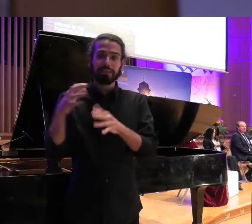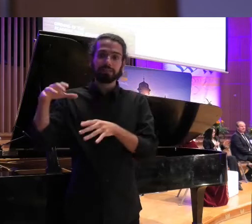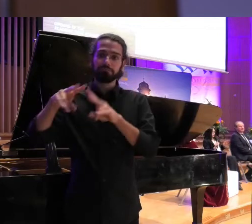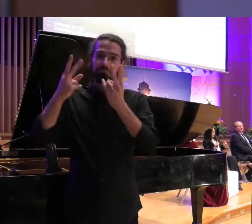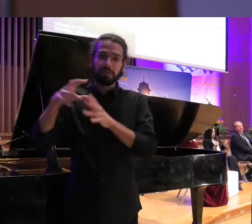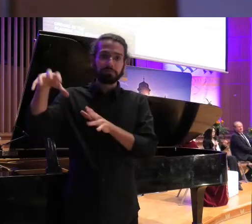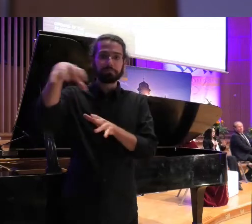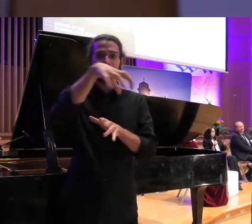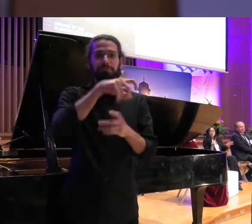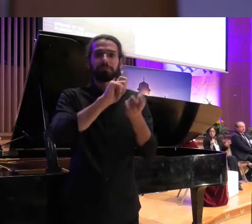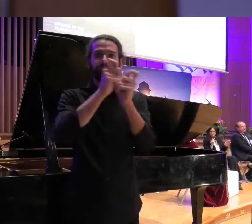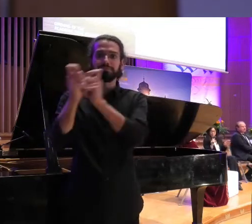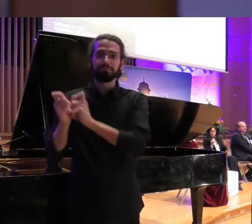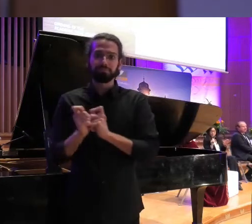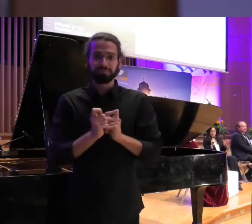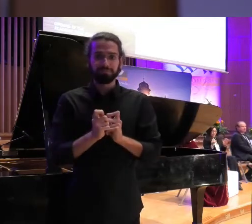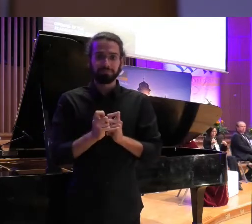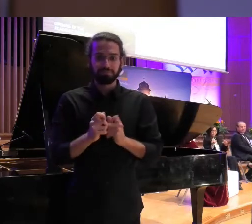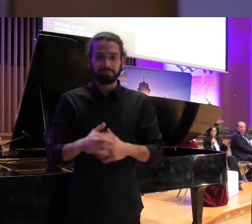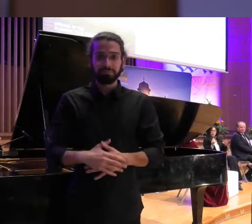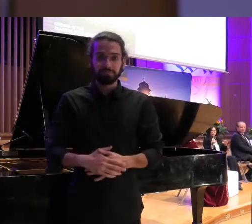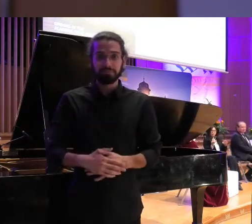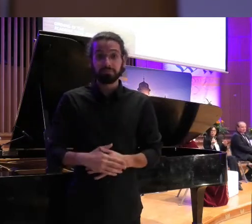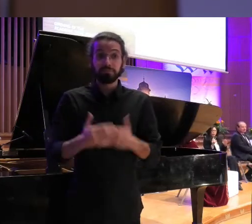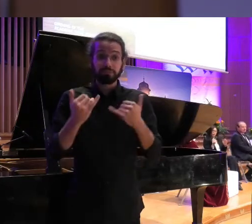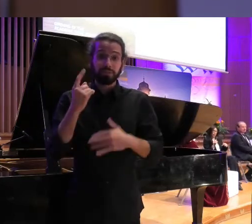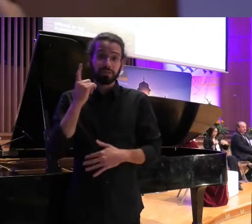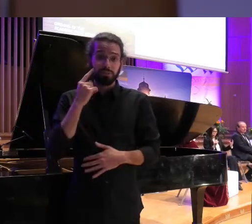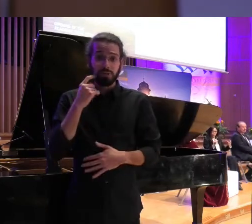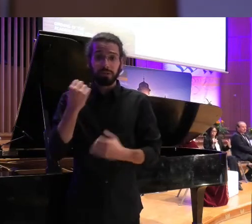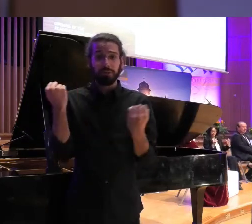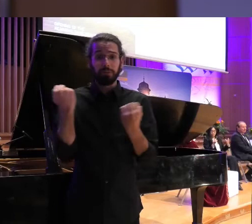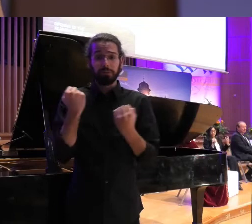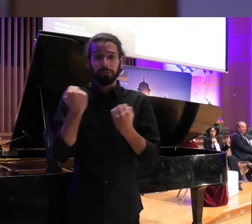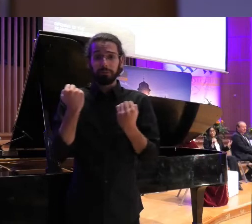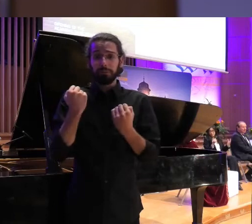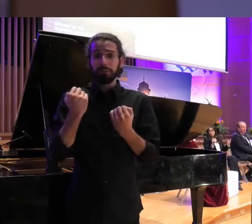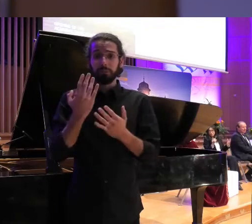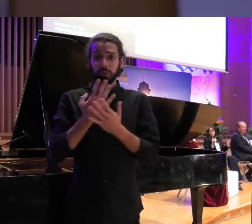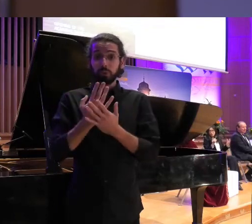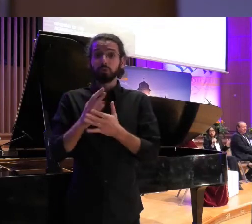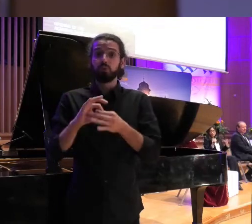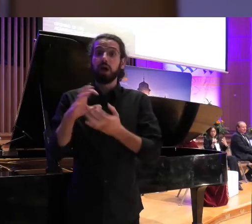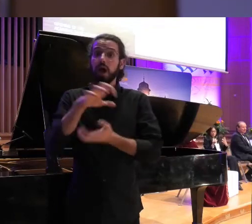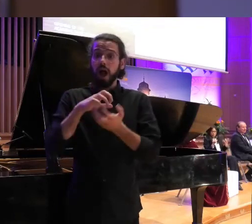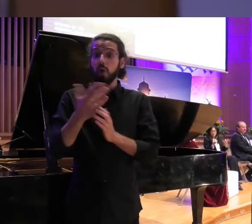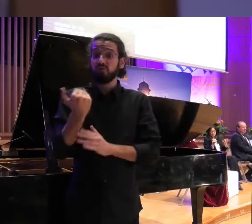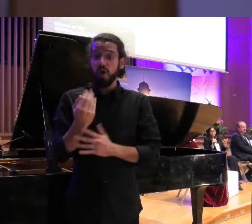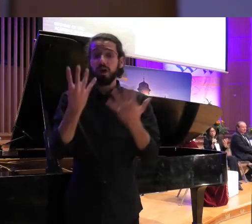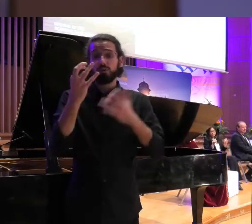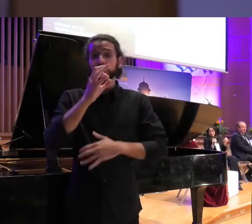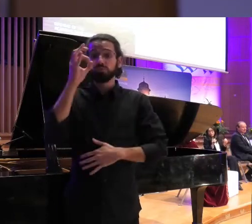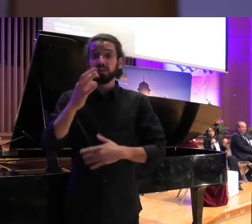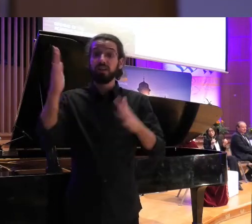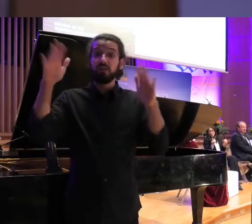the major disaster risks, 90% of them, are due to weather. Climate change